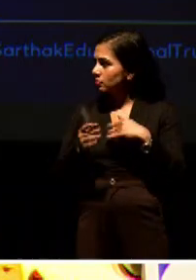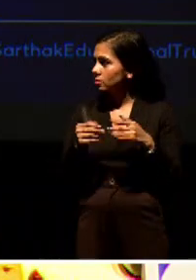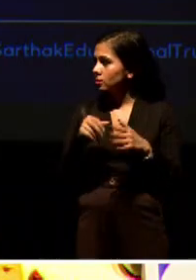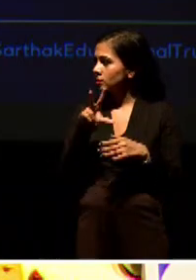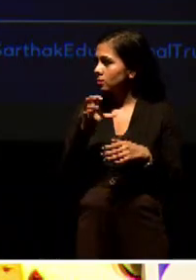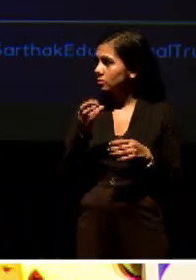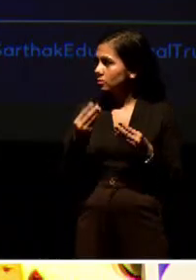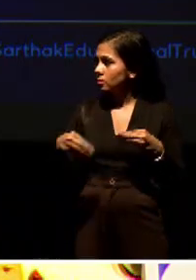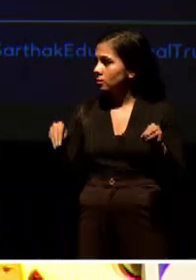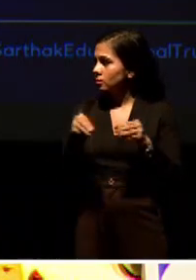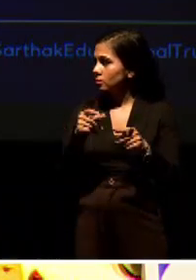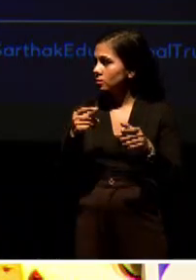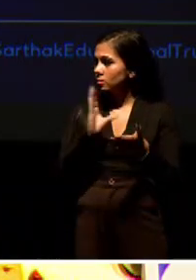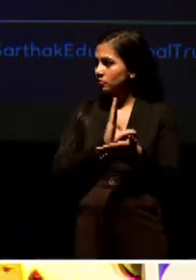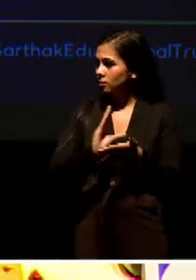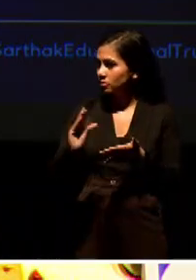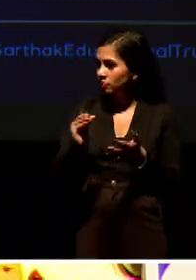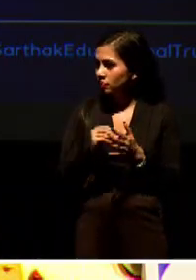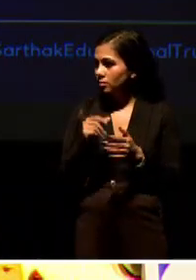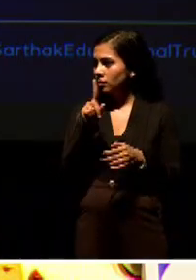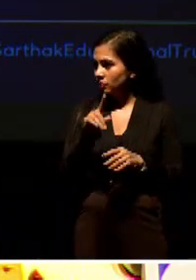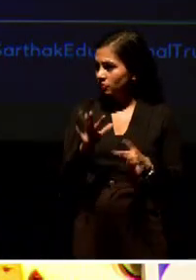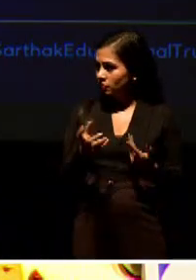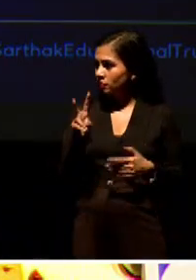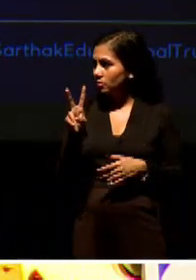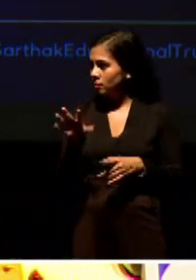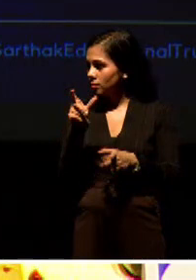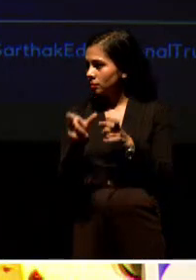odd villages where 1 or 2 people were using